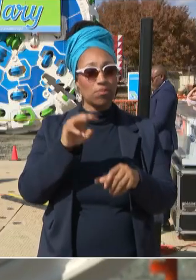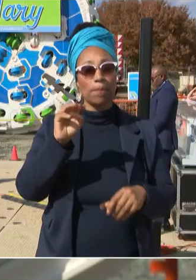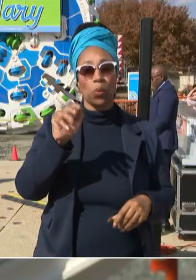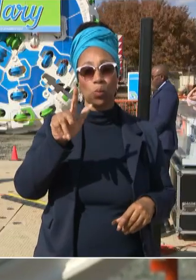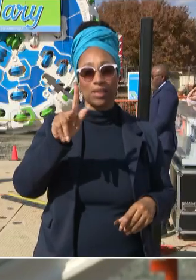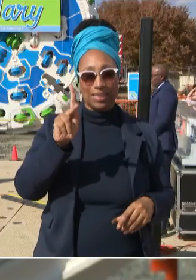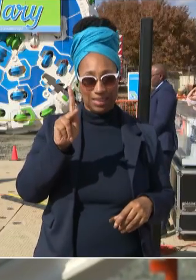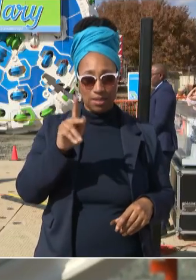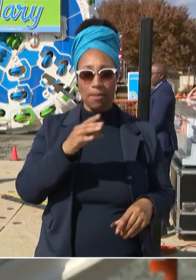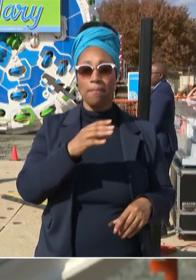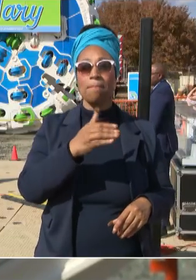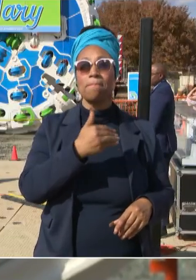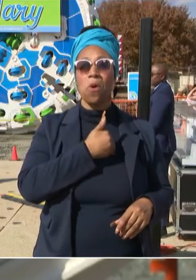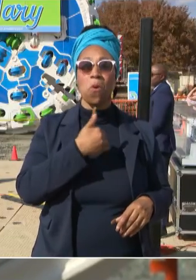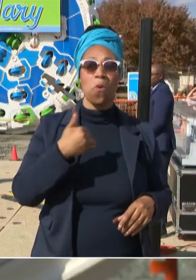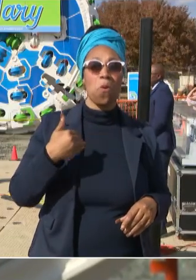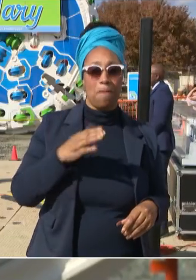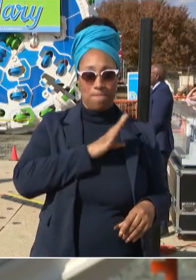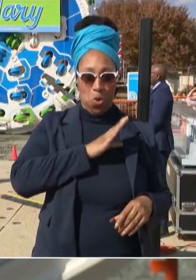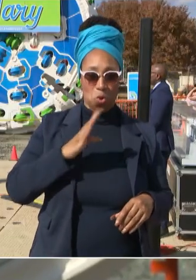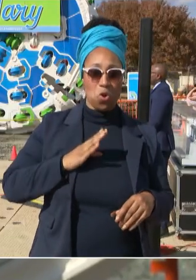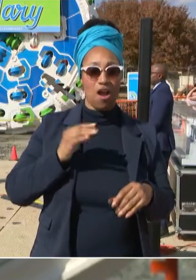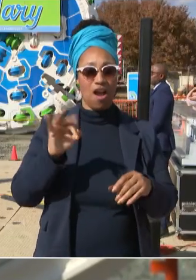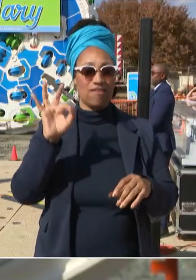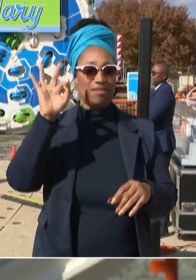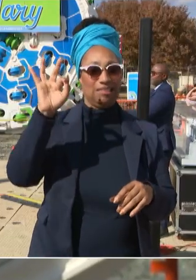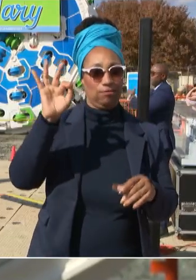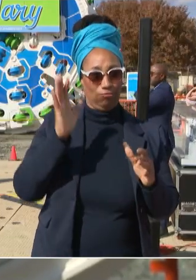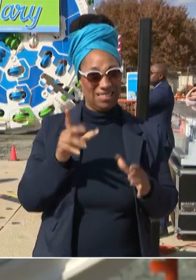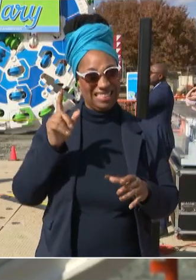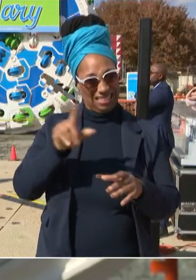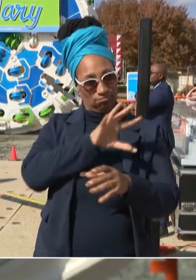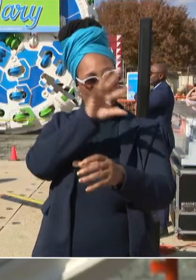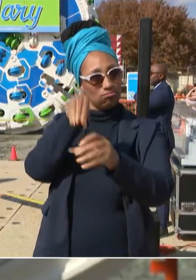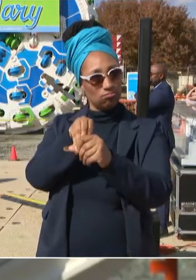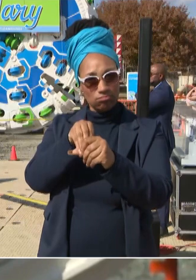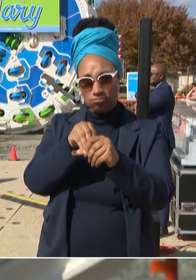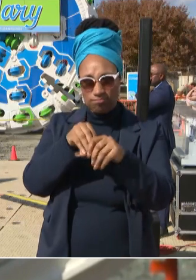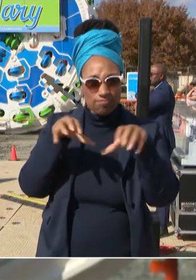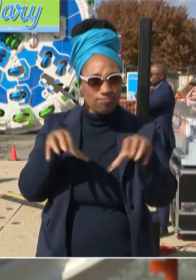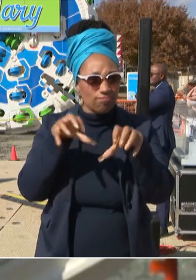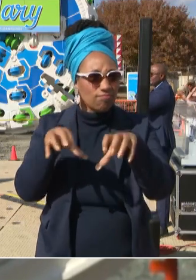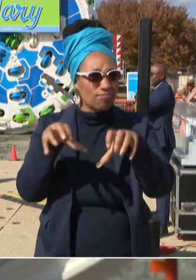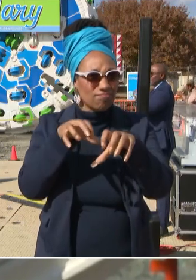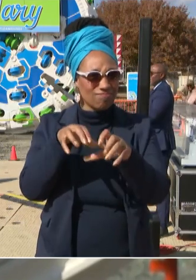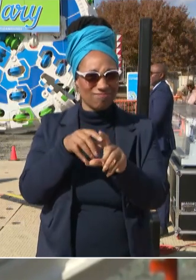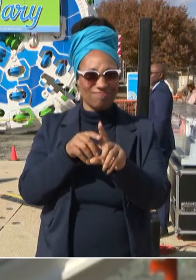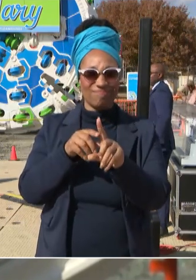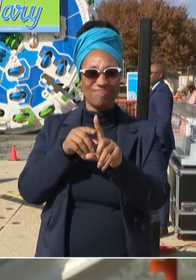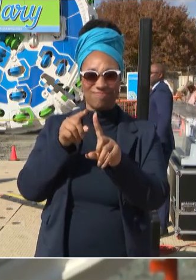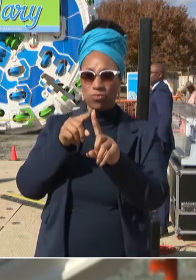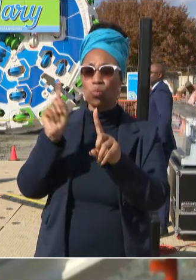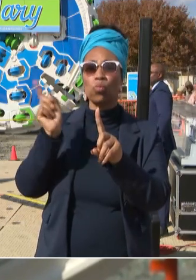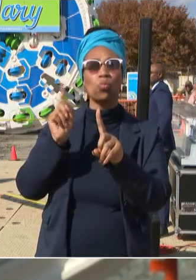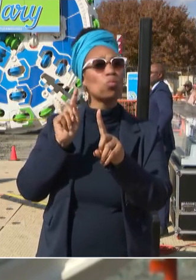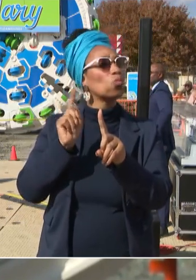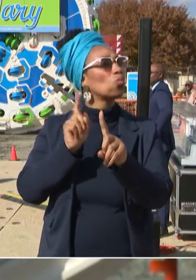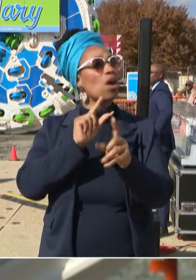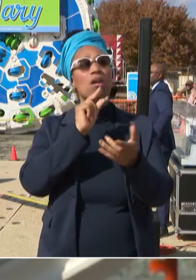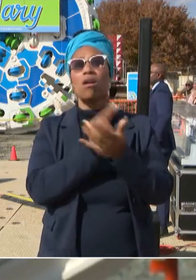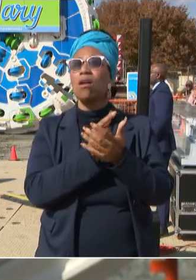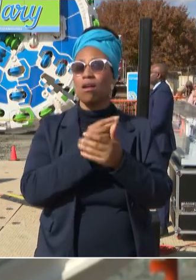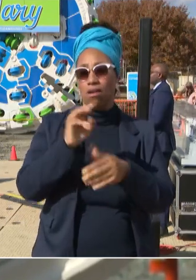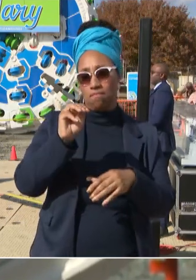of Scholars at his alma mater, Morehouse College. This is certainly